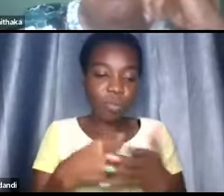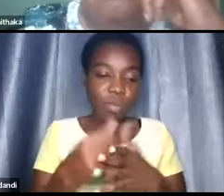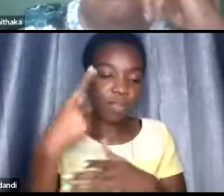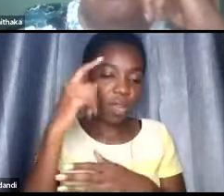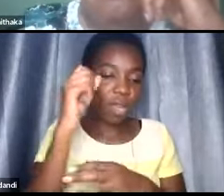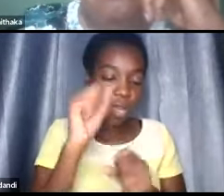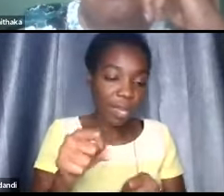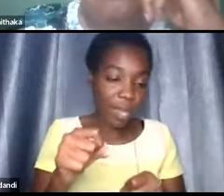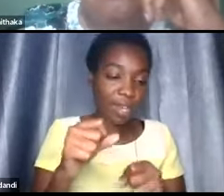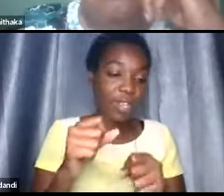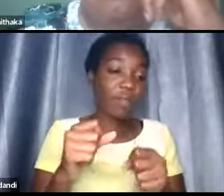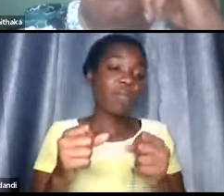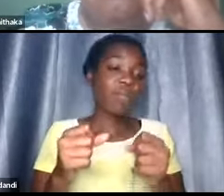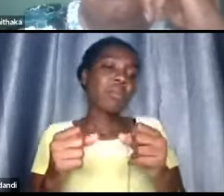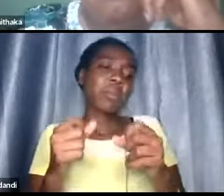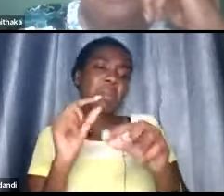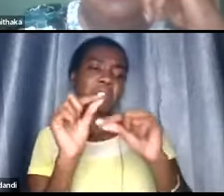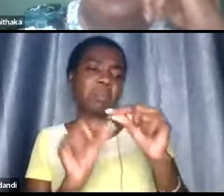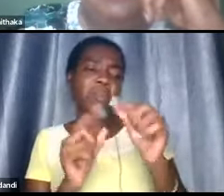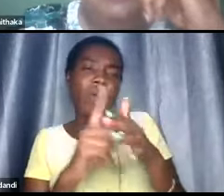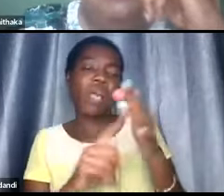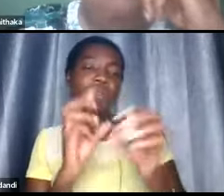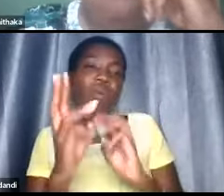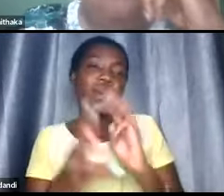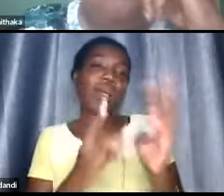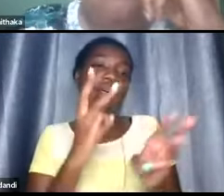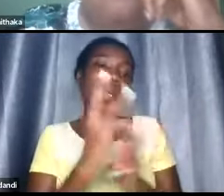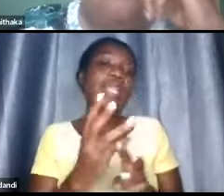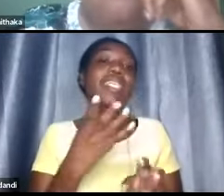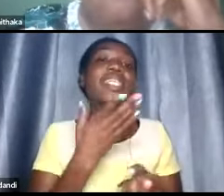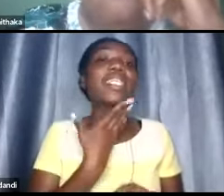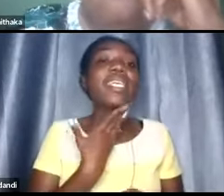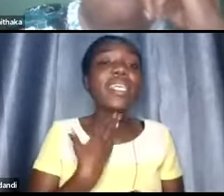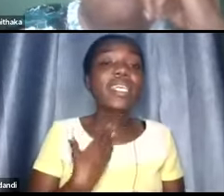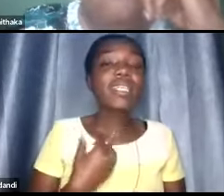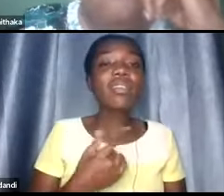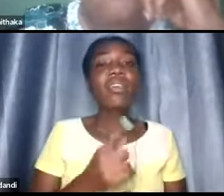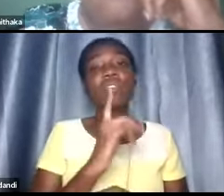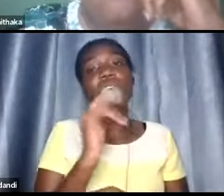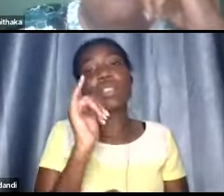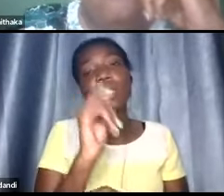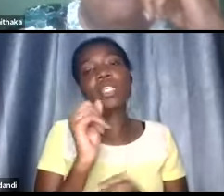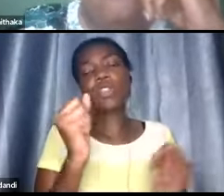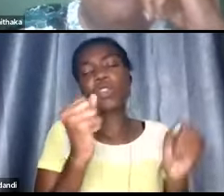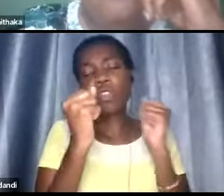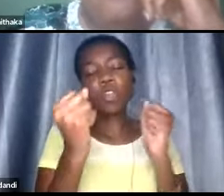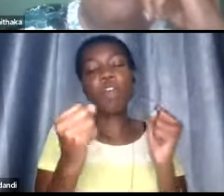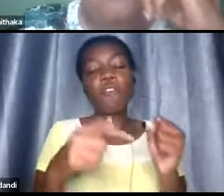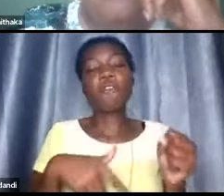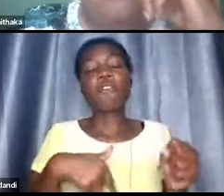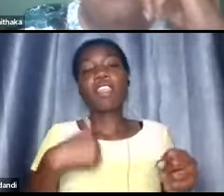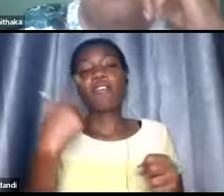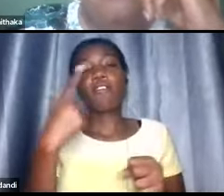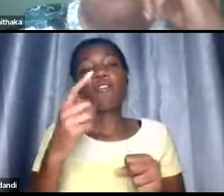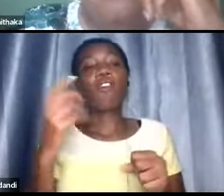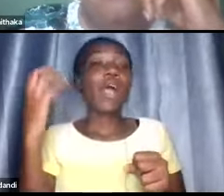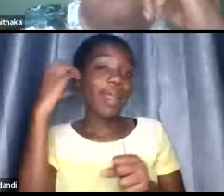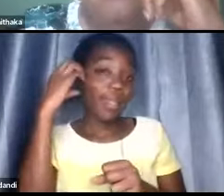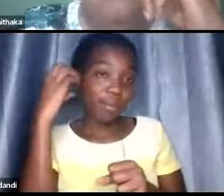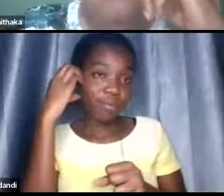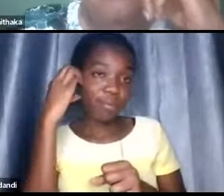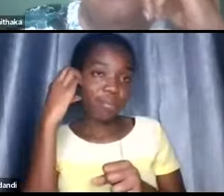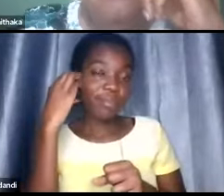needs brings out now the vocation. Expertise. That is now a strong feeling for a career. Then